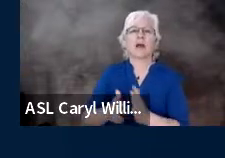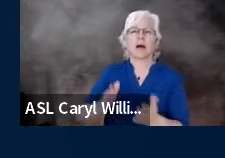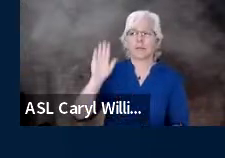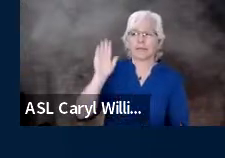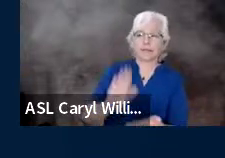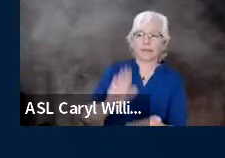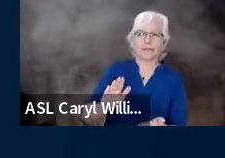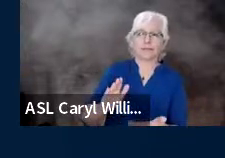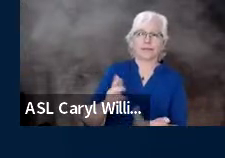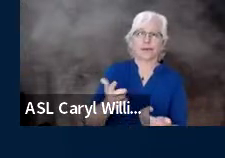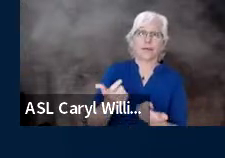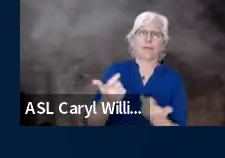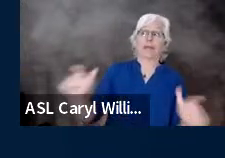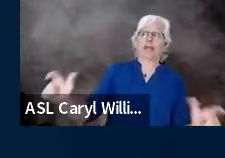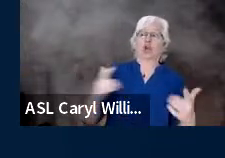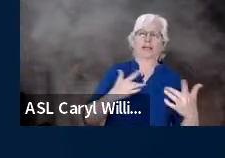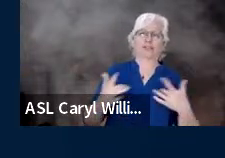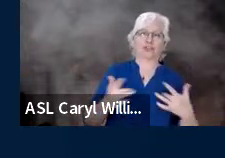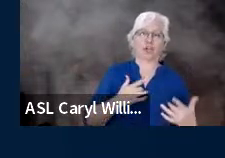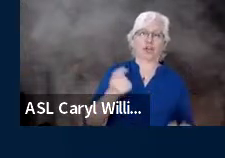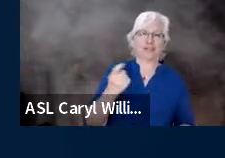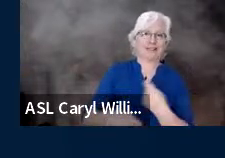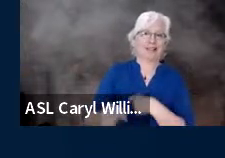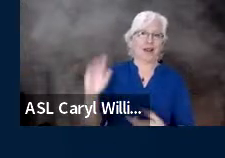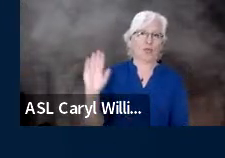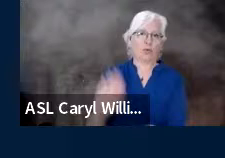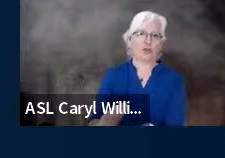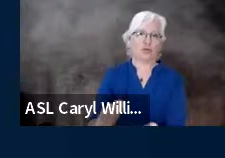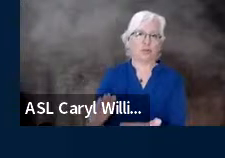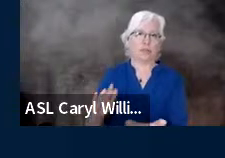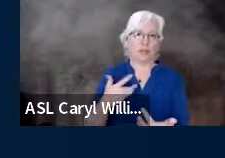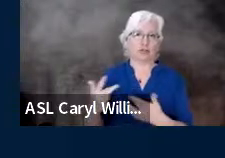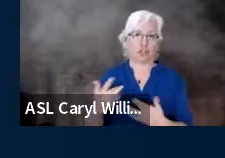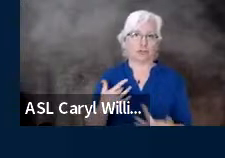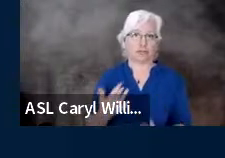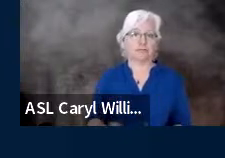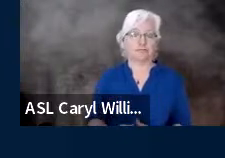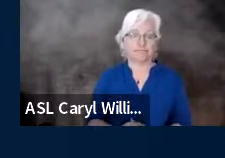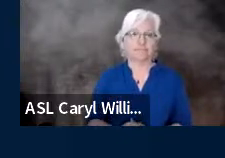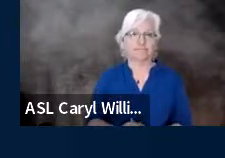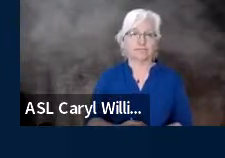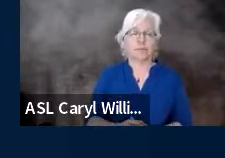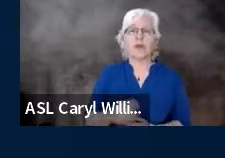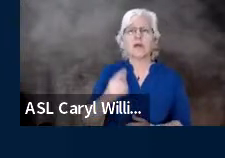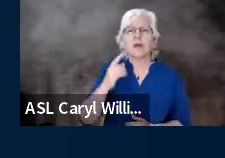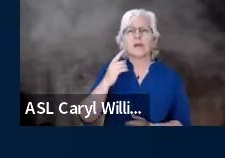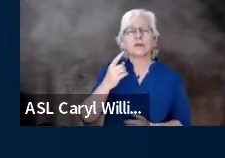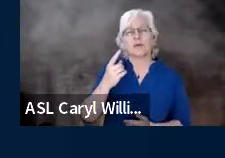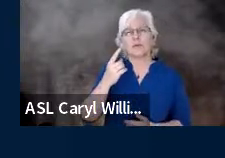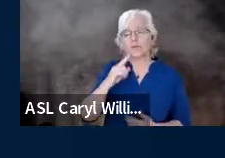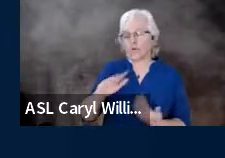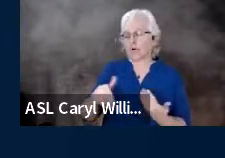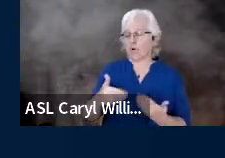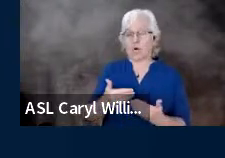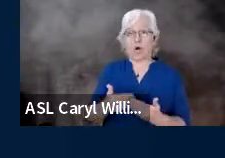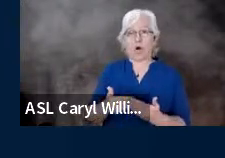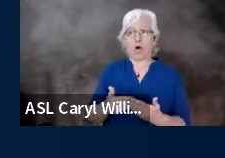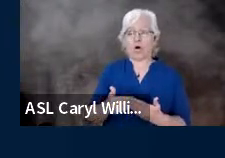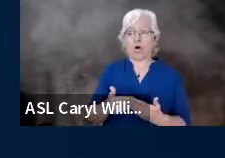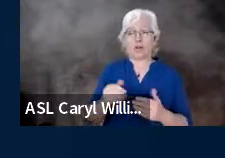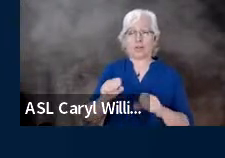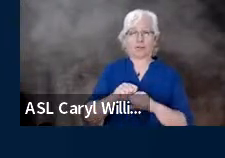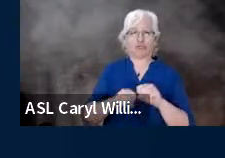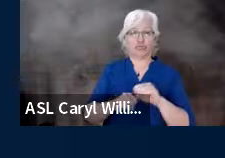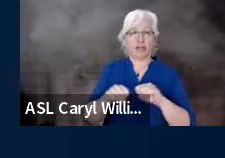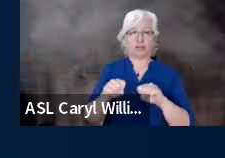right? And again, like kind of going back to the overarching framework for all of this, if we're thinking about,